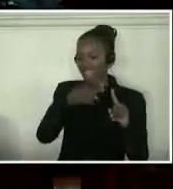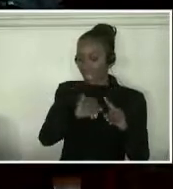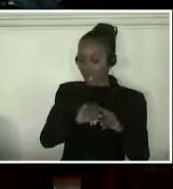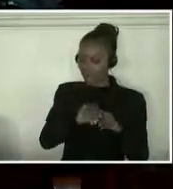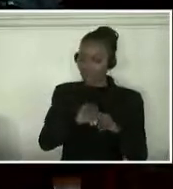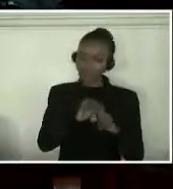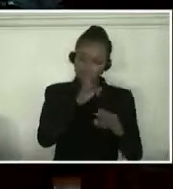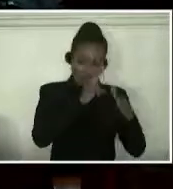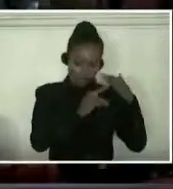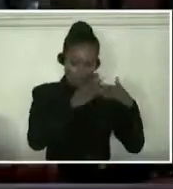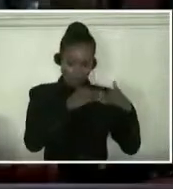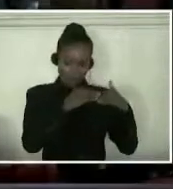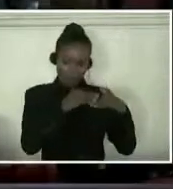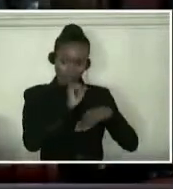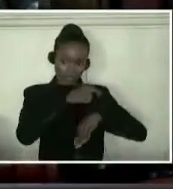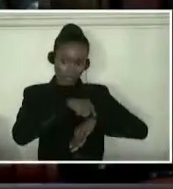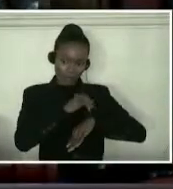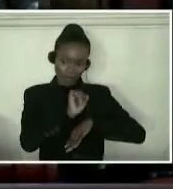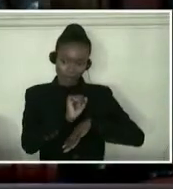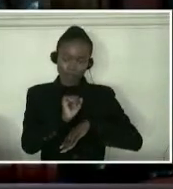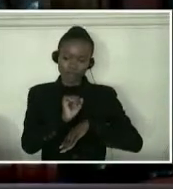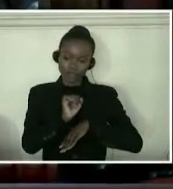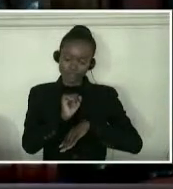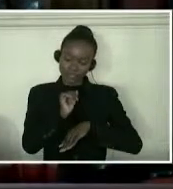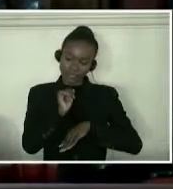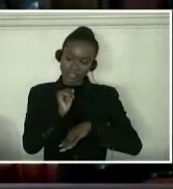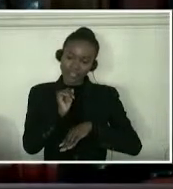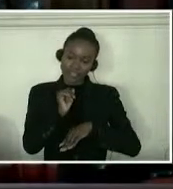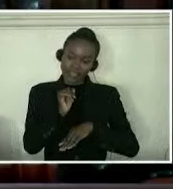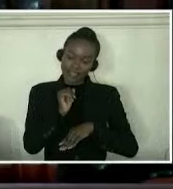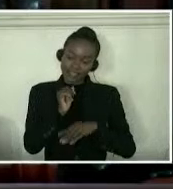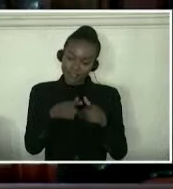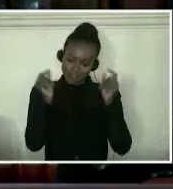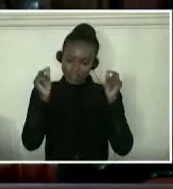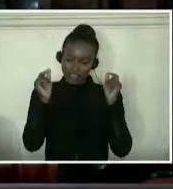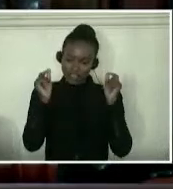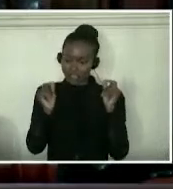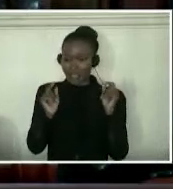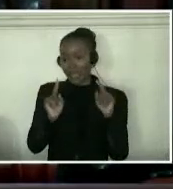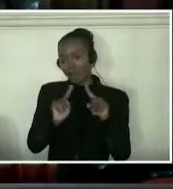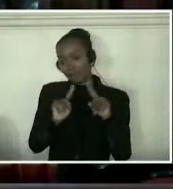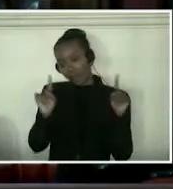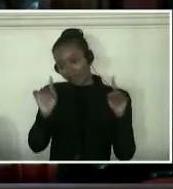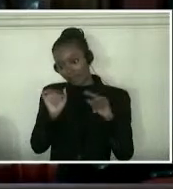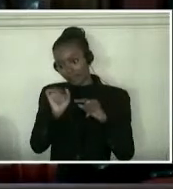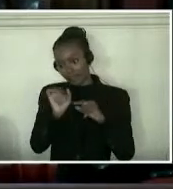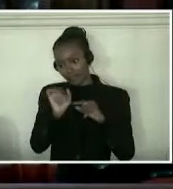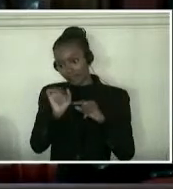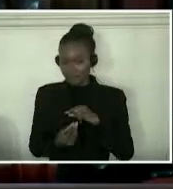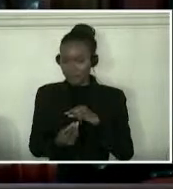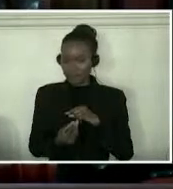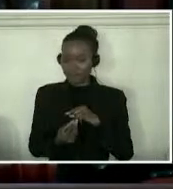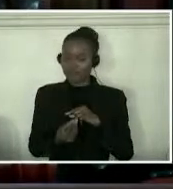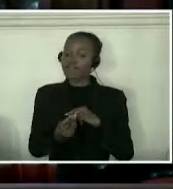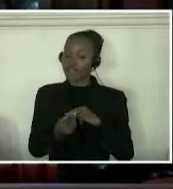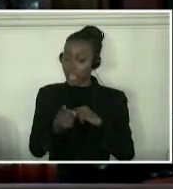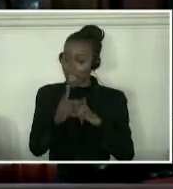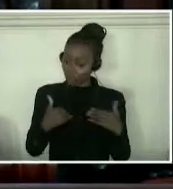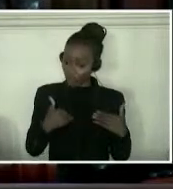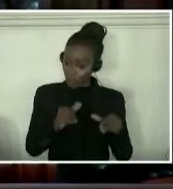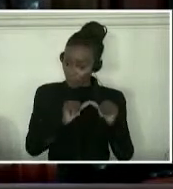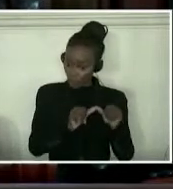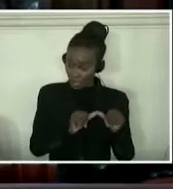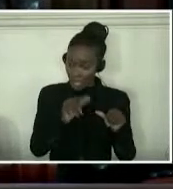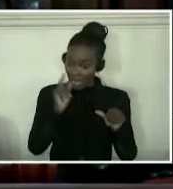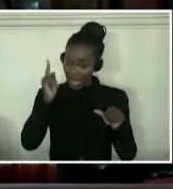circles go to another vessel the investment got 20 minutes will detect from that